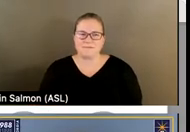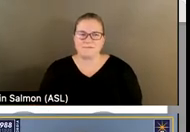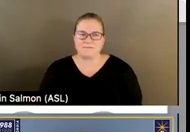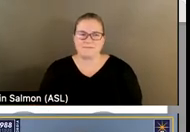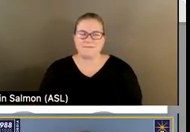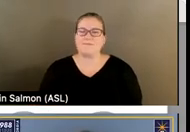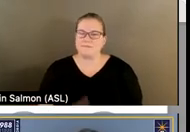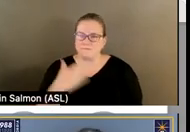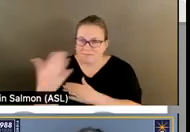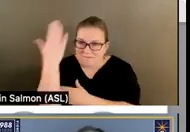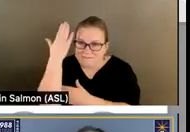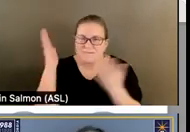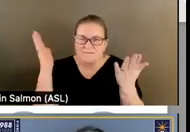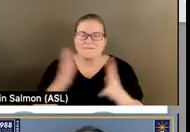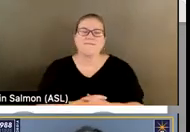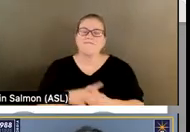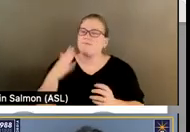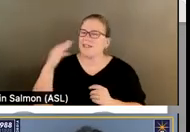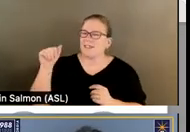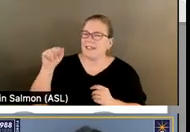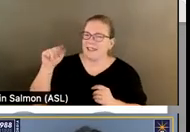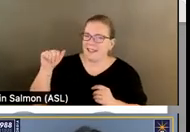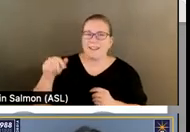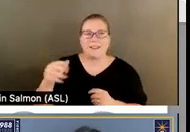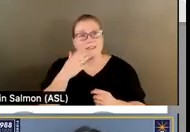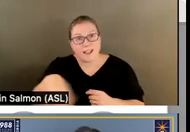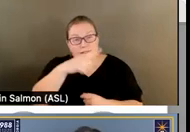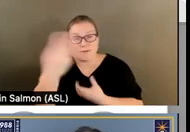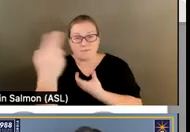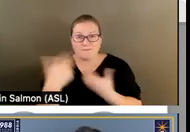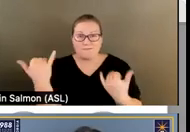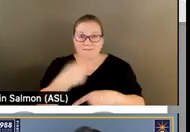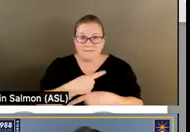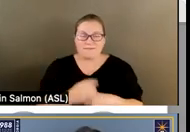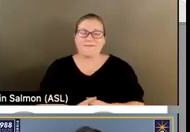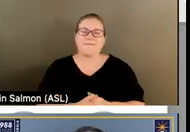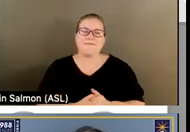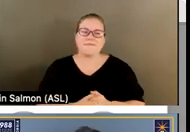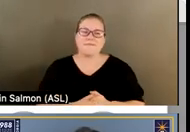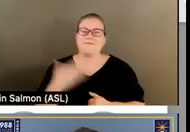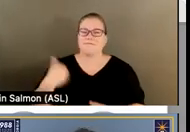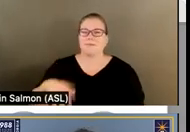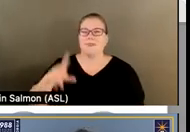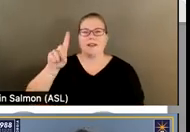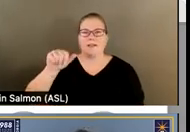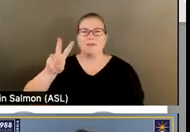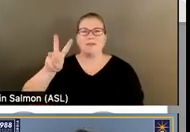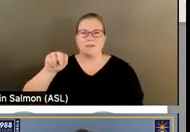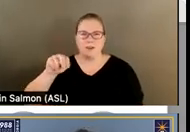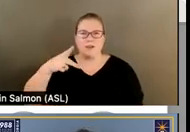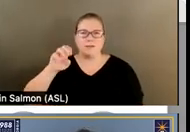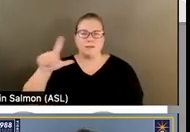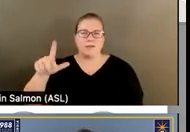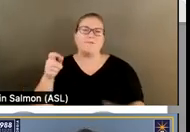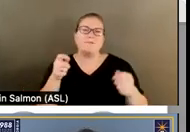Good morning. Thank you, Anna, and thank you all for being with us here today. My name is Dawn Peale. I'm the Director for the Office